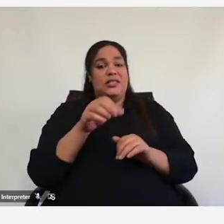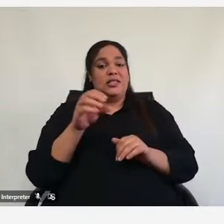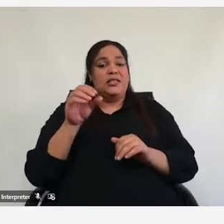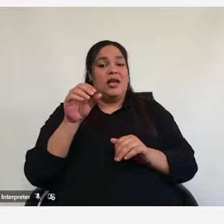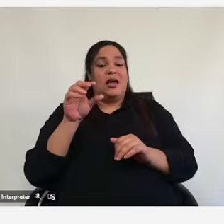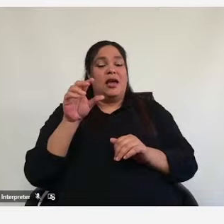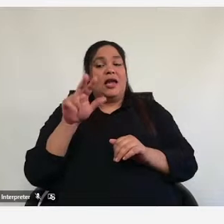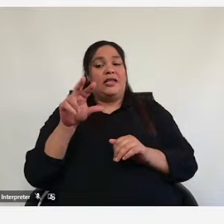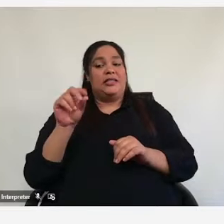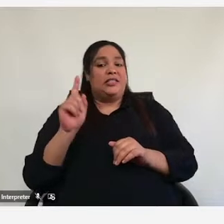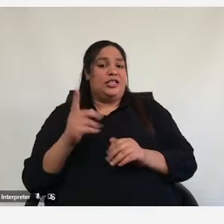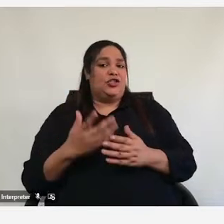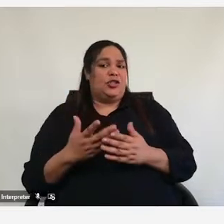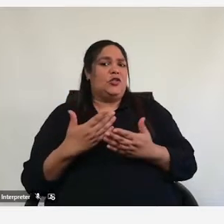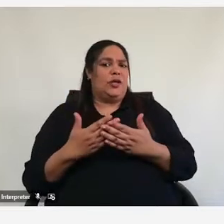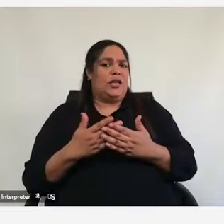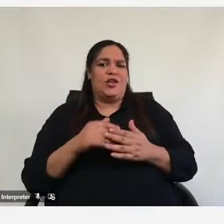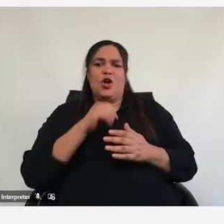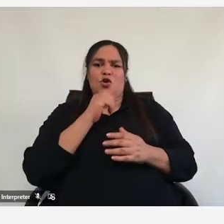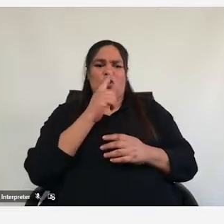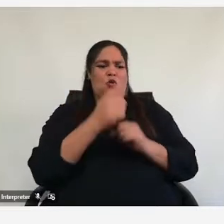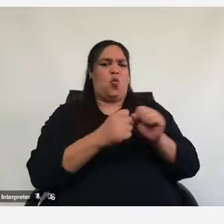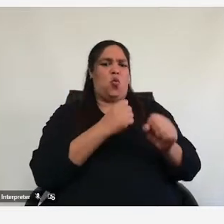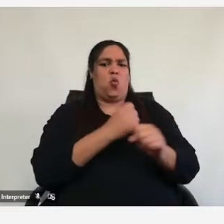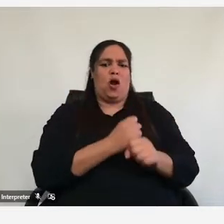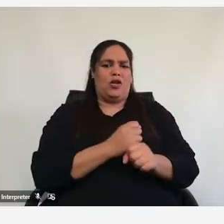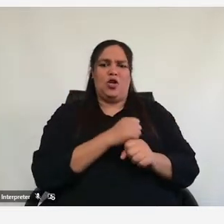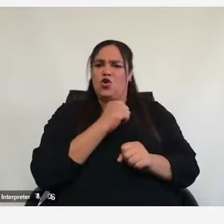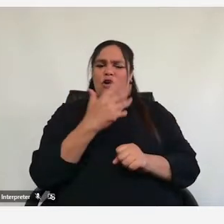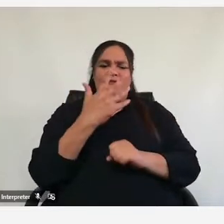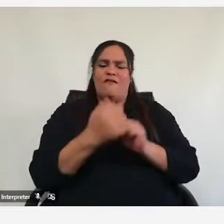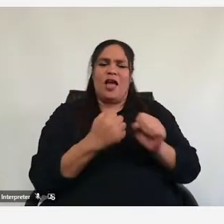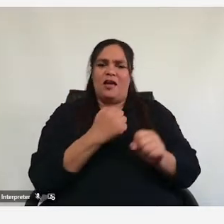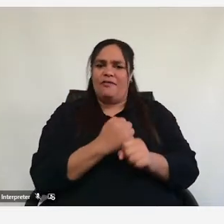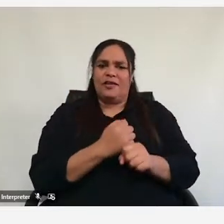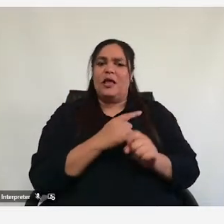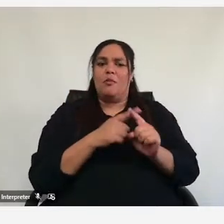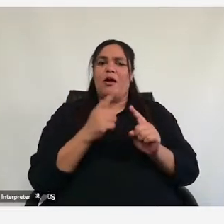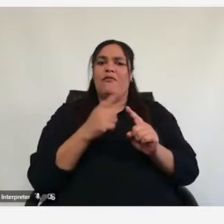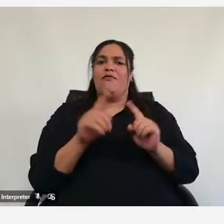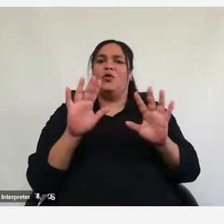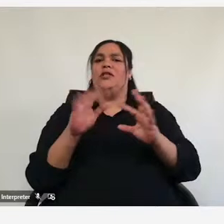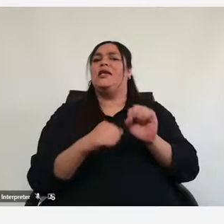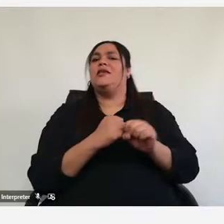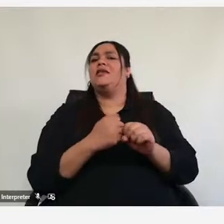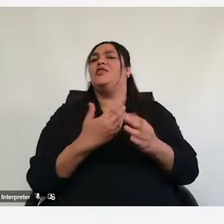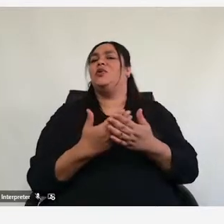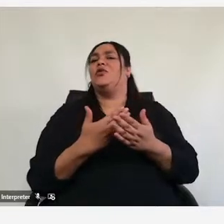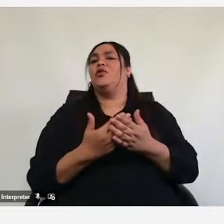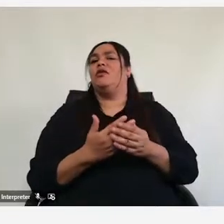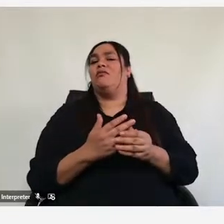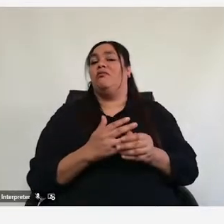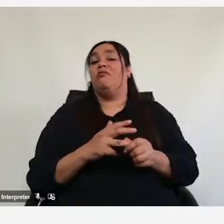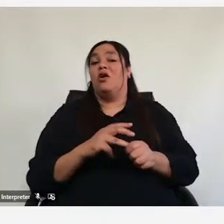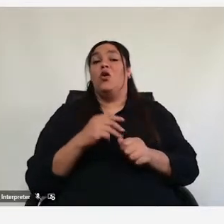9,680 teachers, not for 1 year, not for 5 years, but for 10 years. We could have